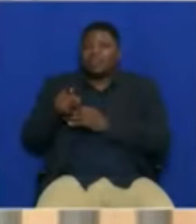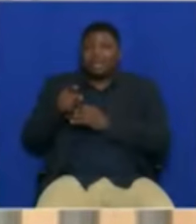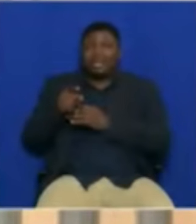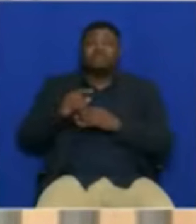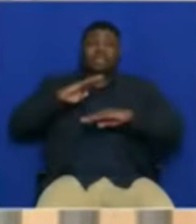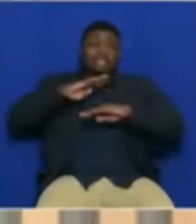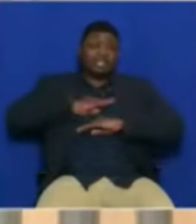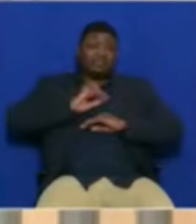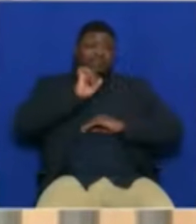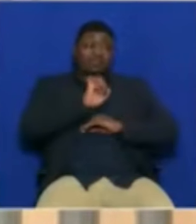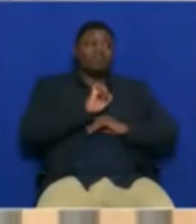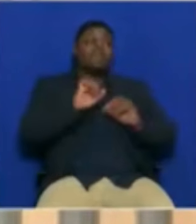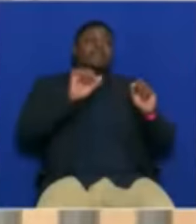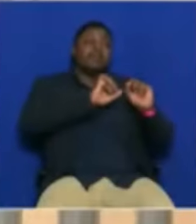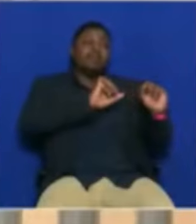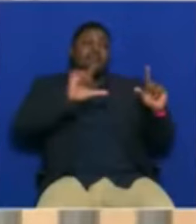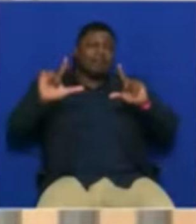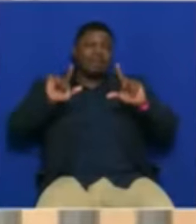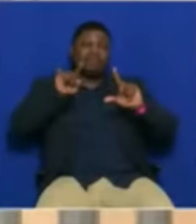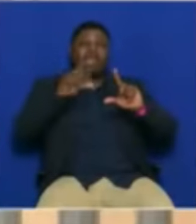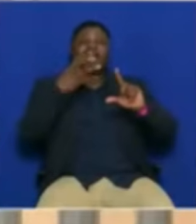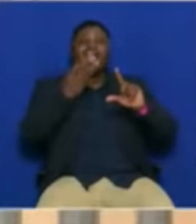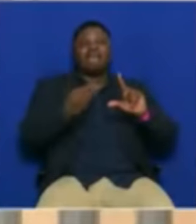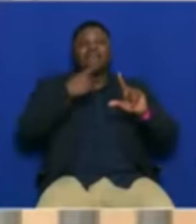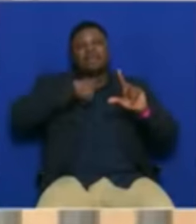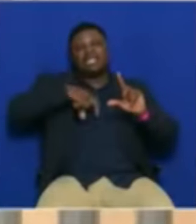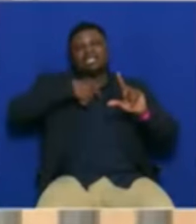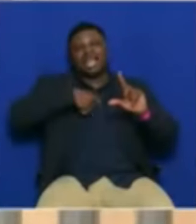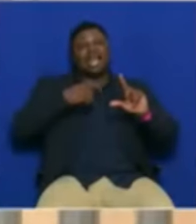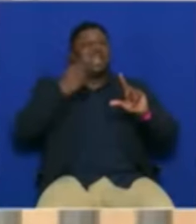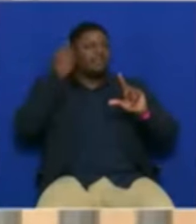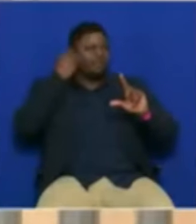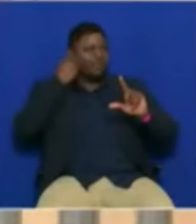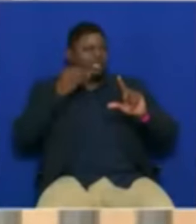of personal details of applicants.